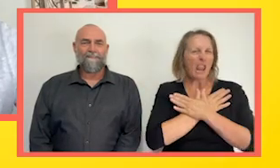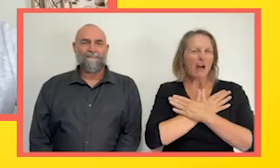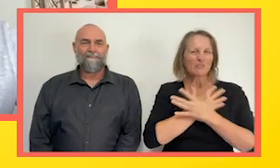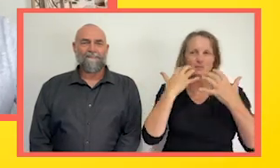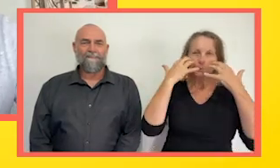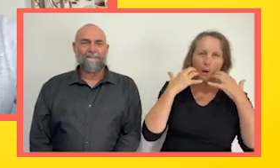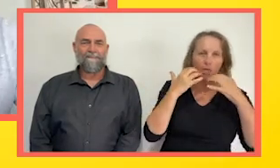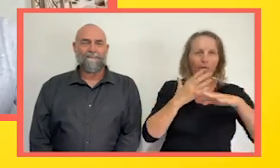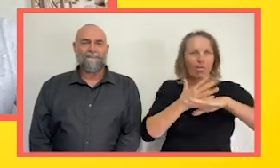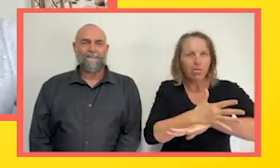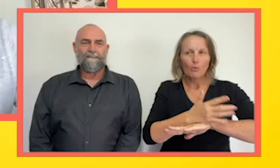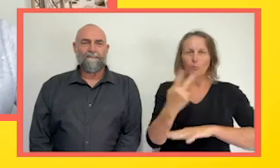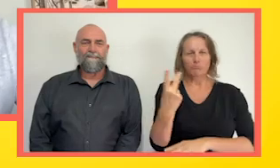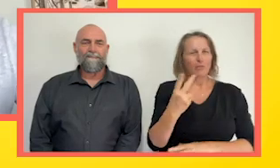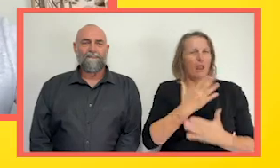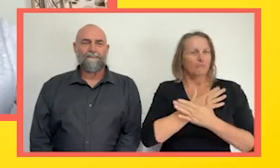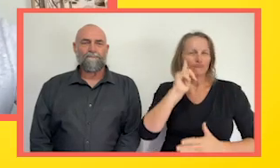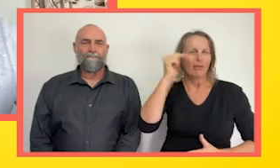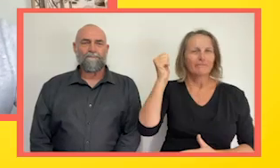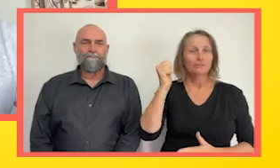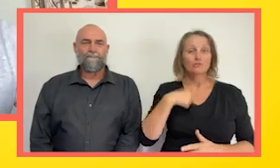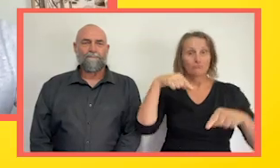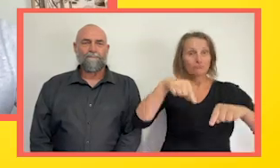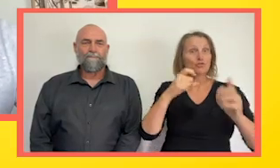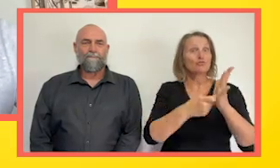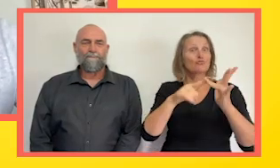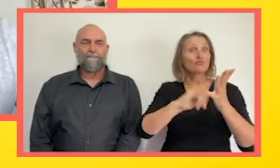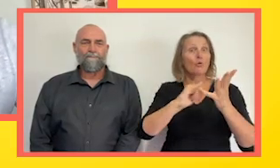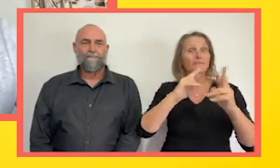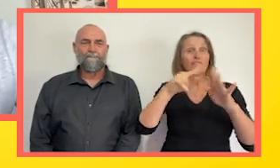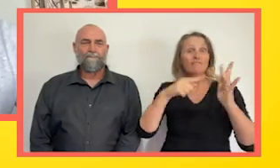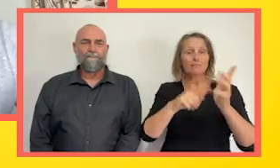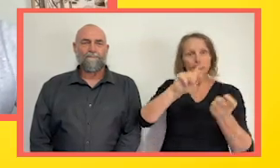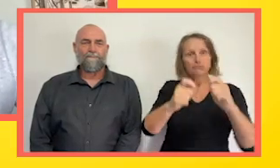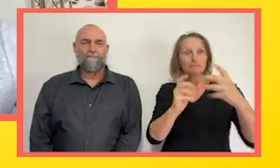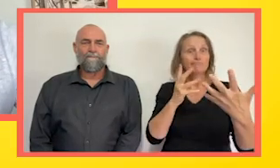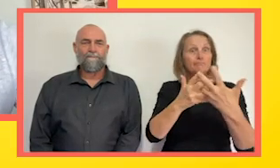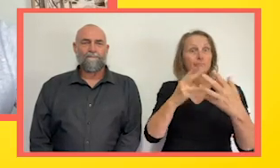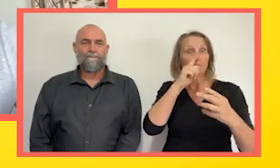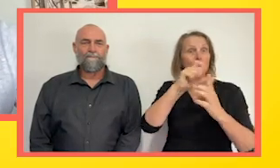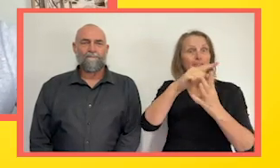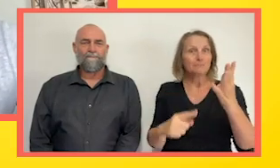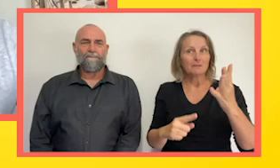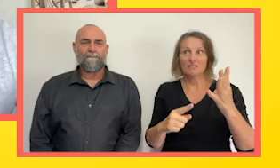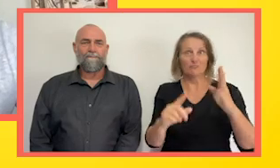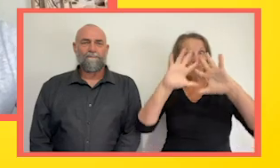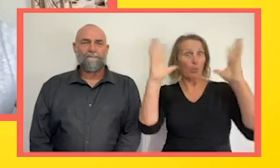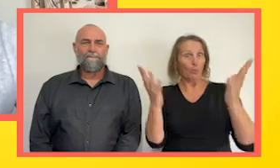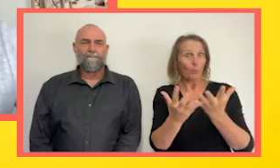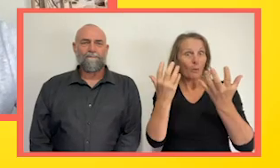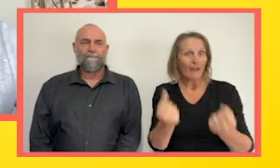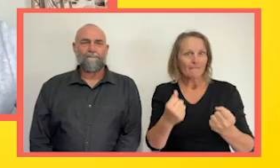and we both love it. We froth off it. So this adaptive CrossFit now that's being introduced worldwide, I've got on board with